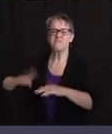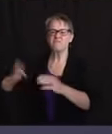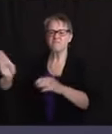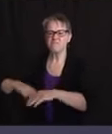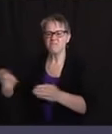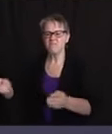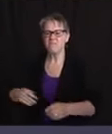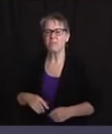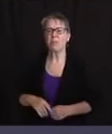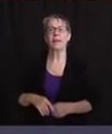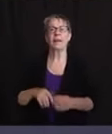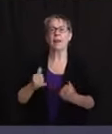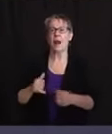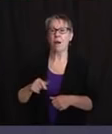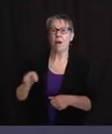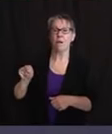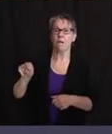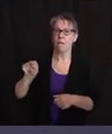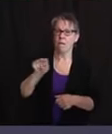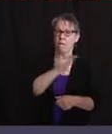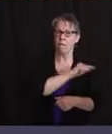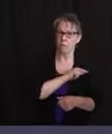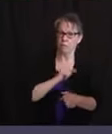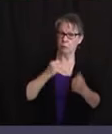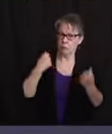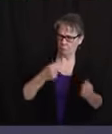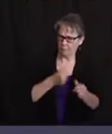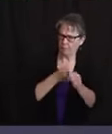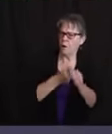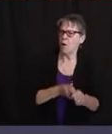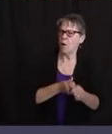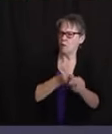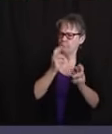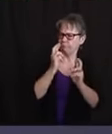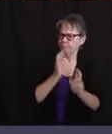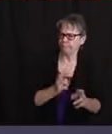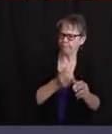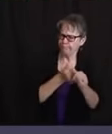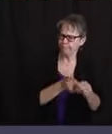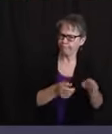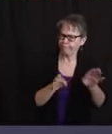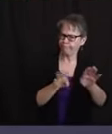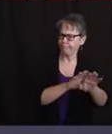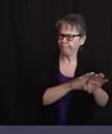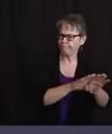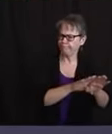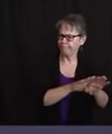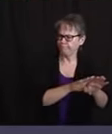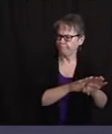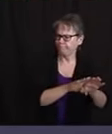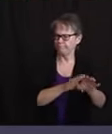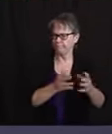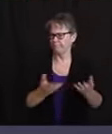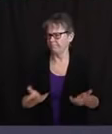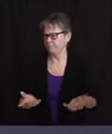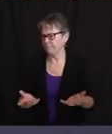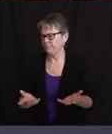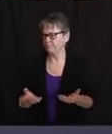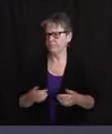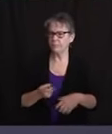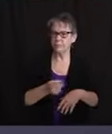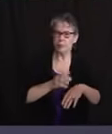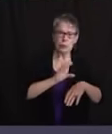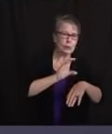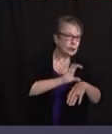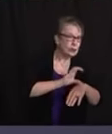we appreciate how collaborative they've been. I don't think the examples, both on the faith side that you reference, as well as on the gym or other